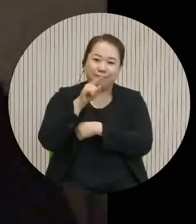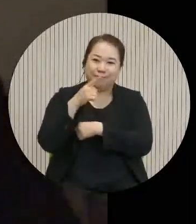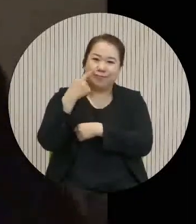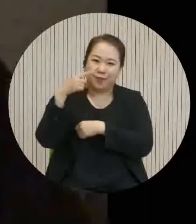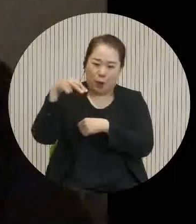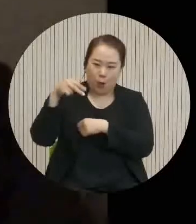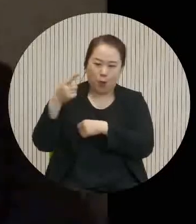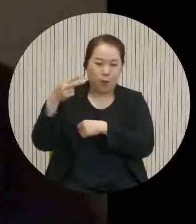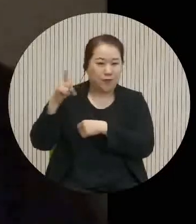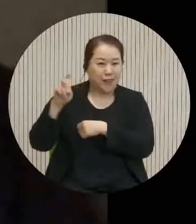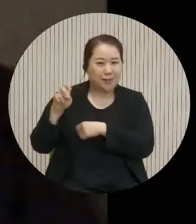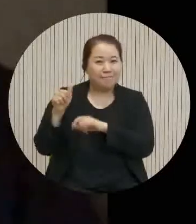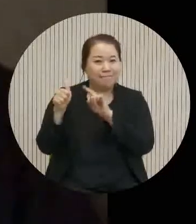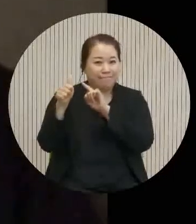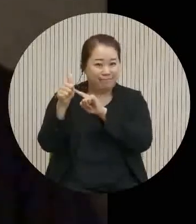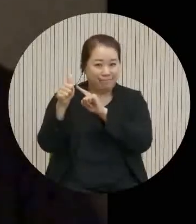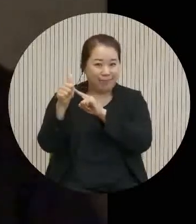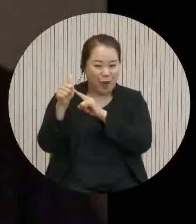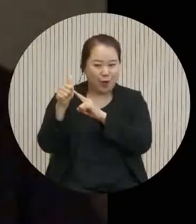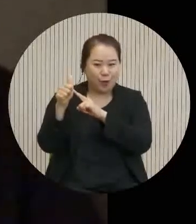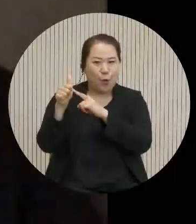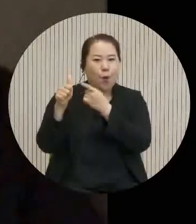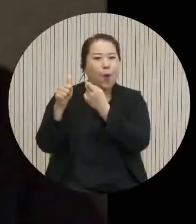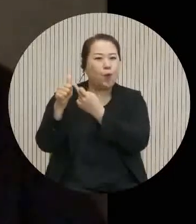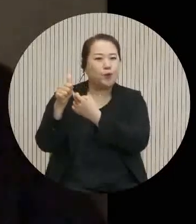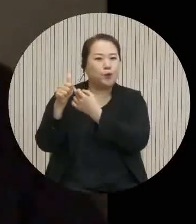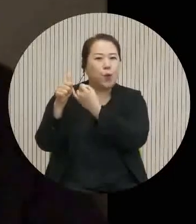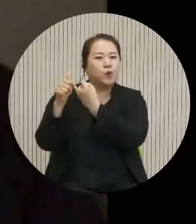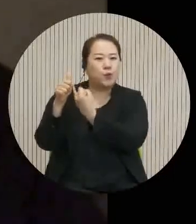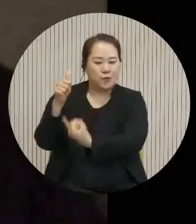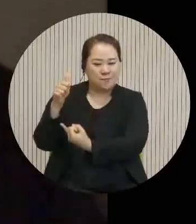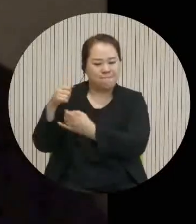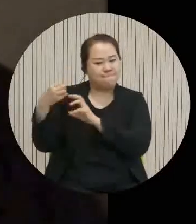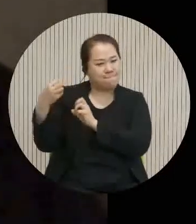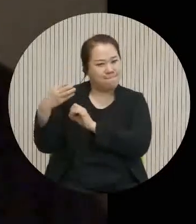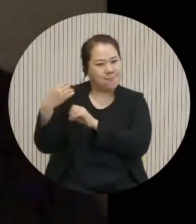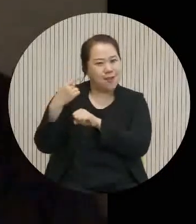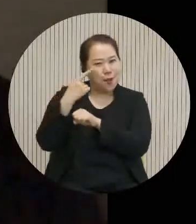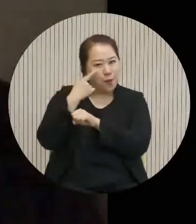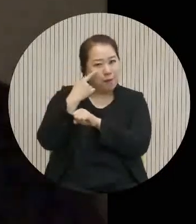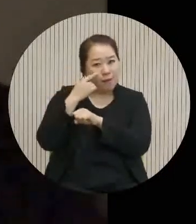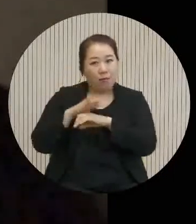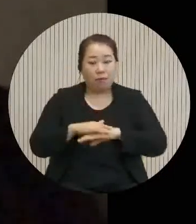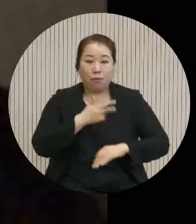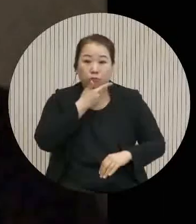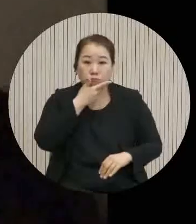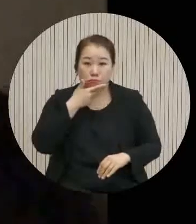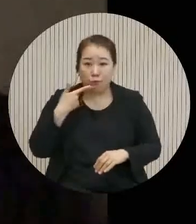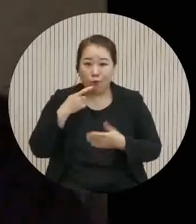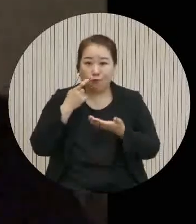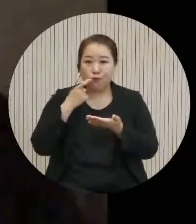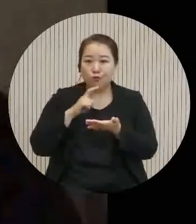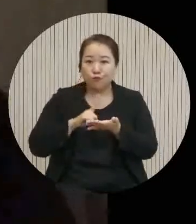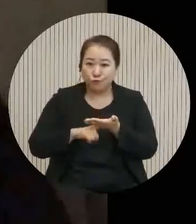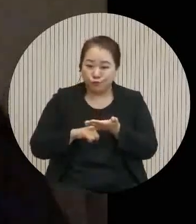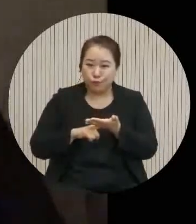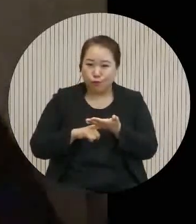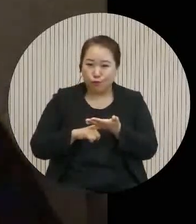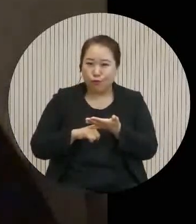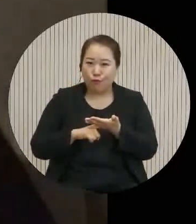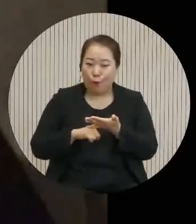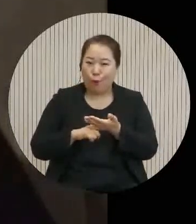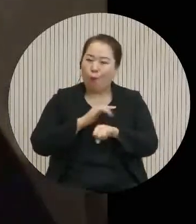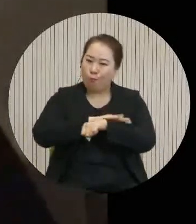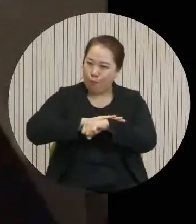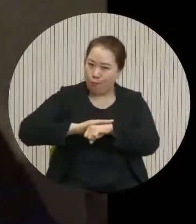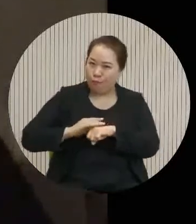little sister. Her teacher was right. Her English is wonderful. You can talk, if you're a native speaker, you can talk easily